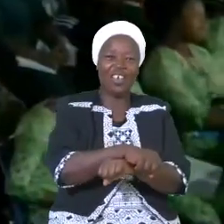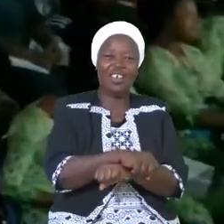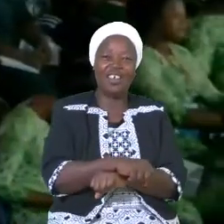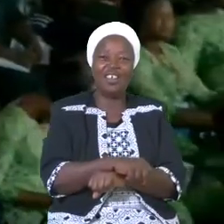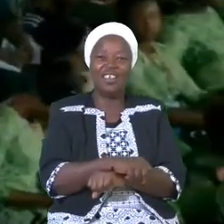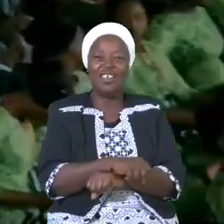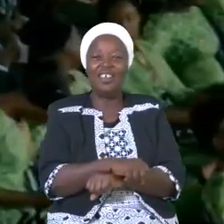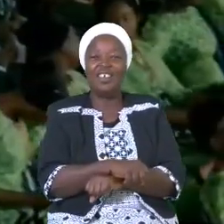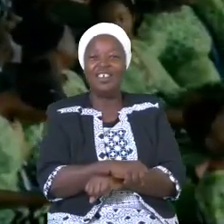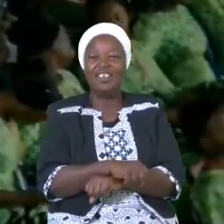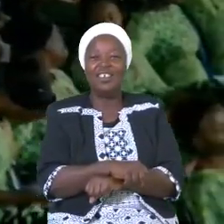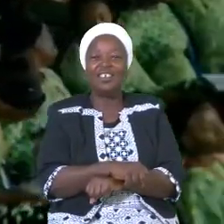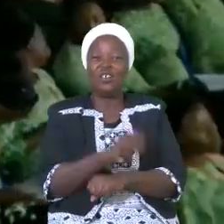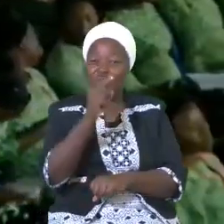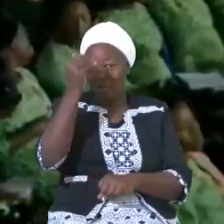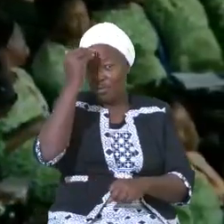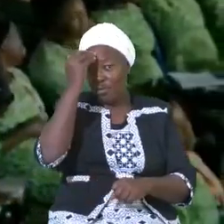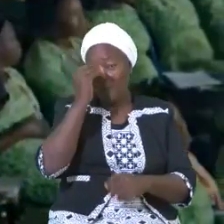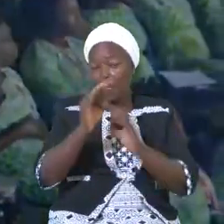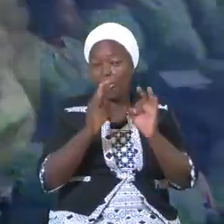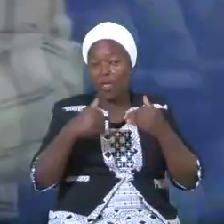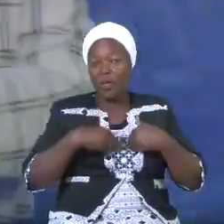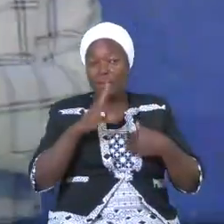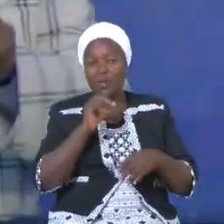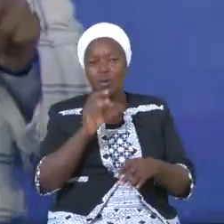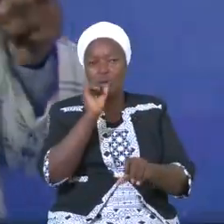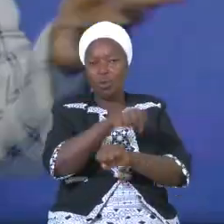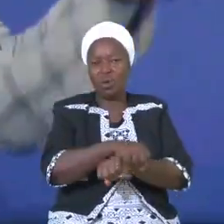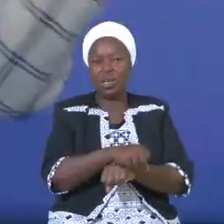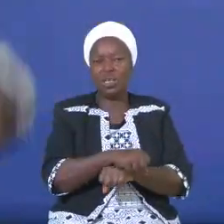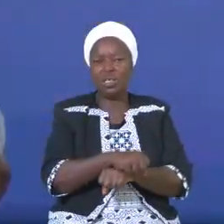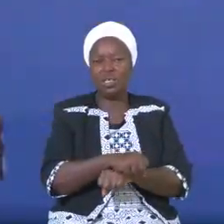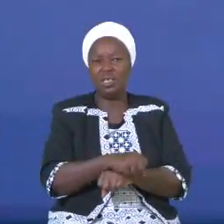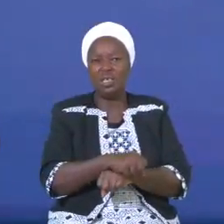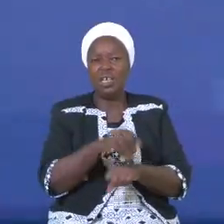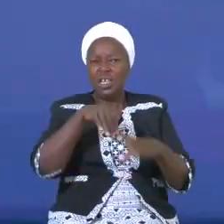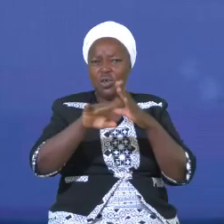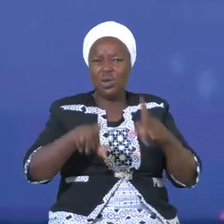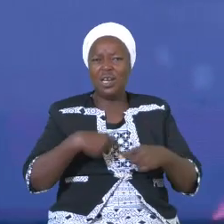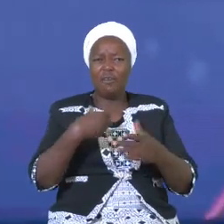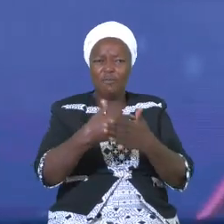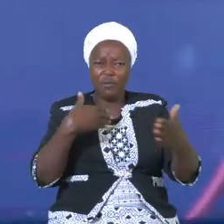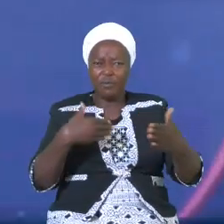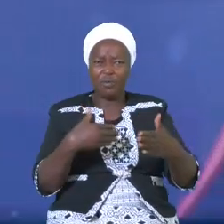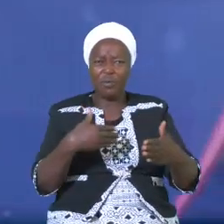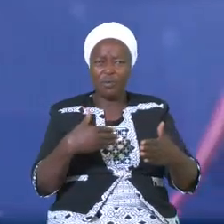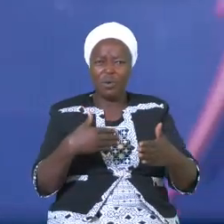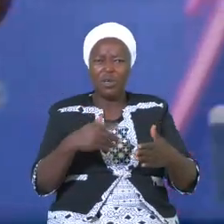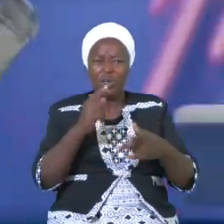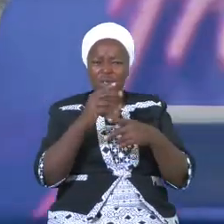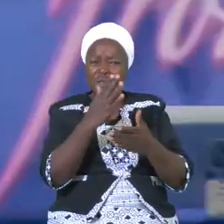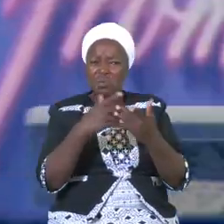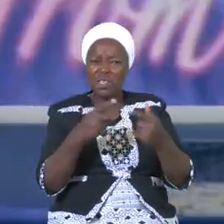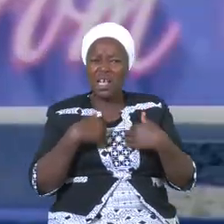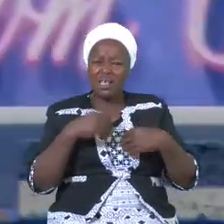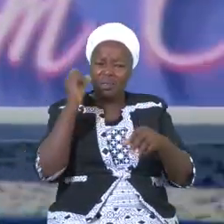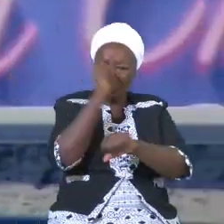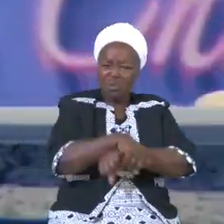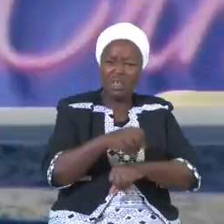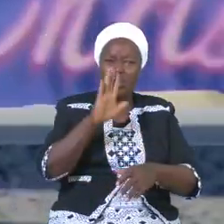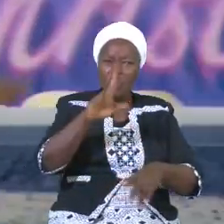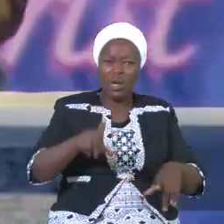you know if you have been conquered in your life overcome in your life was